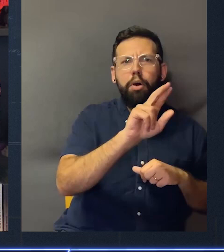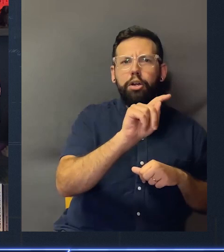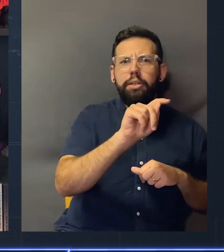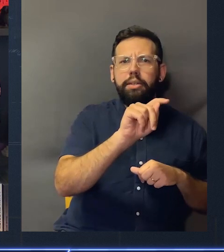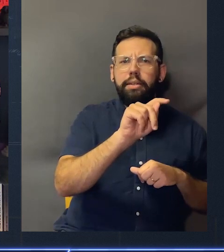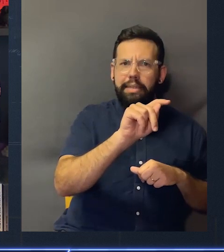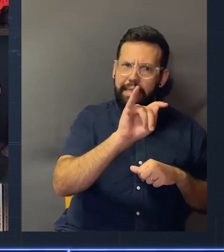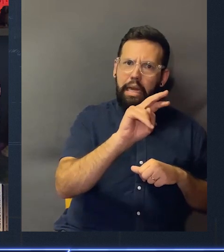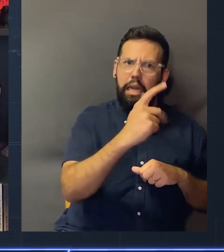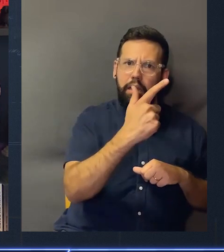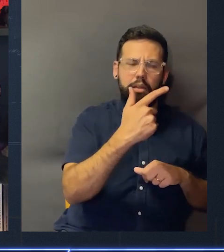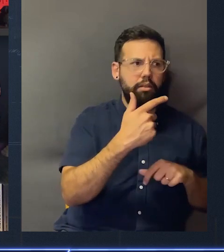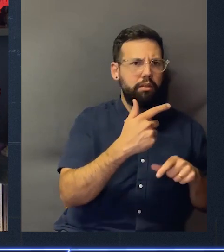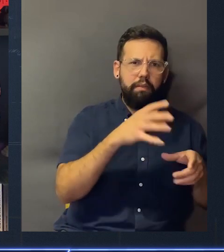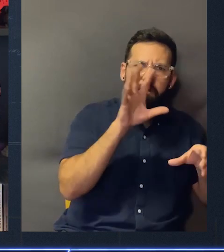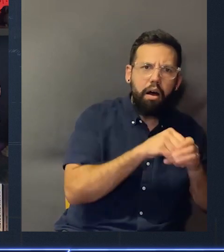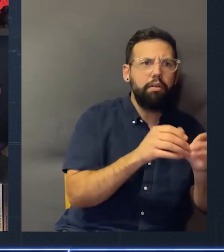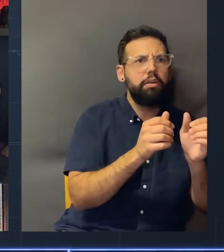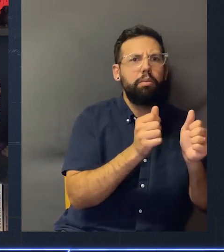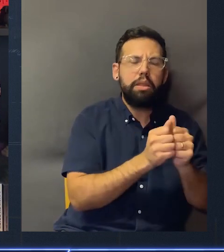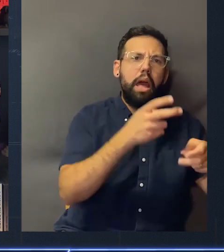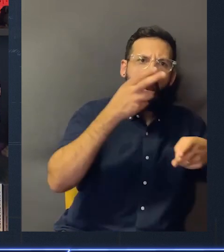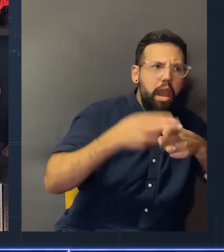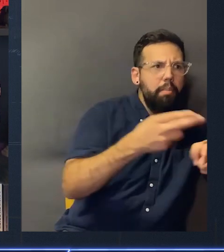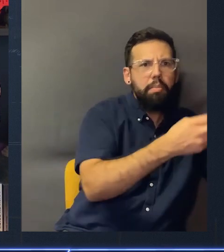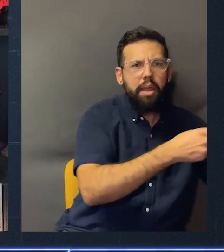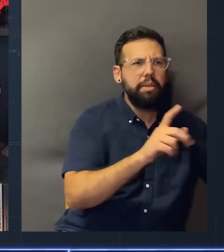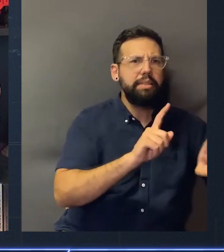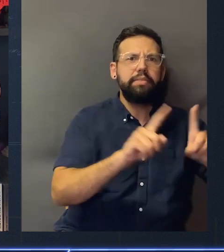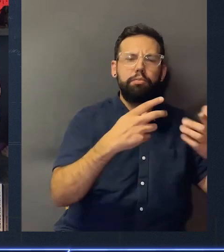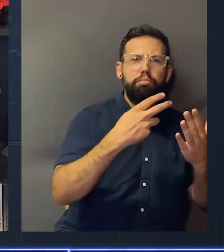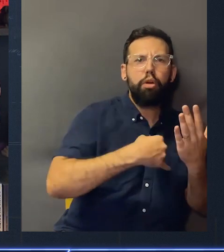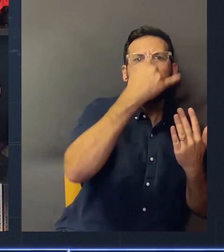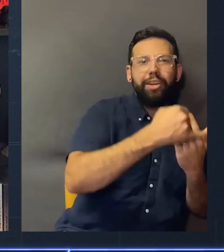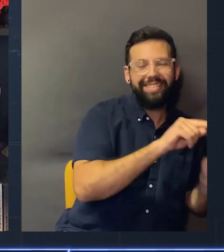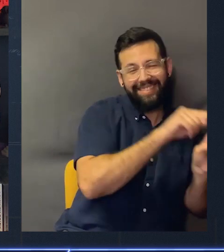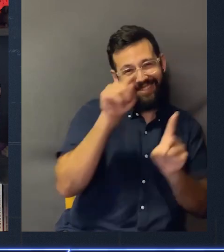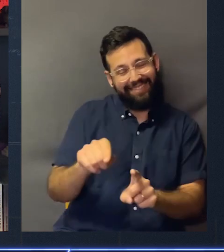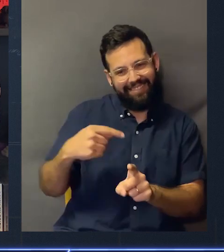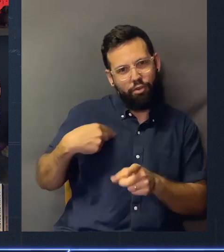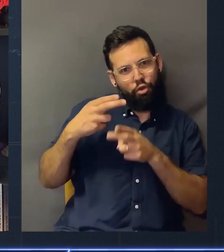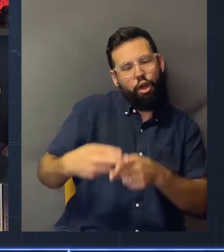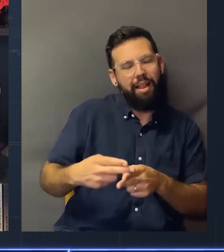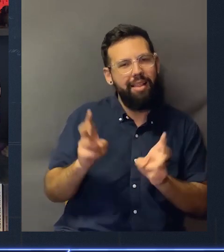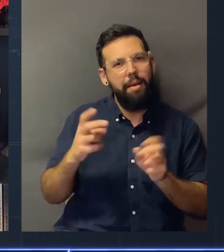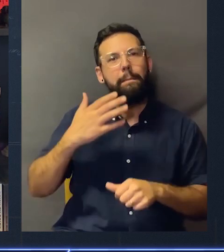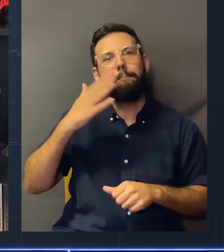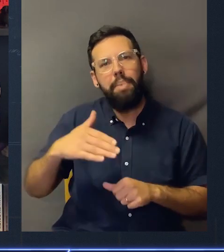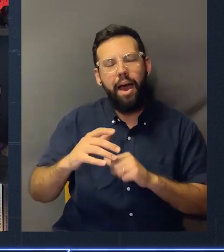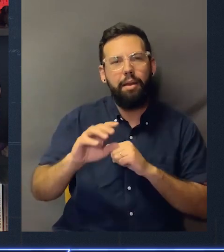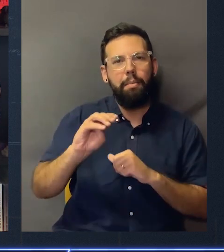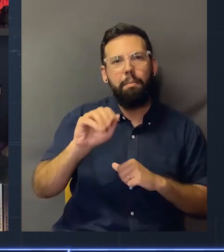naming exercises for AWS services over the years, but you want to talk about really bad marketing? It turns out, and I only learned this